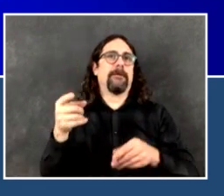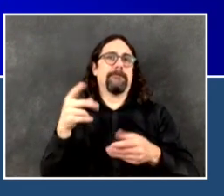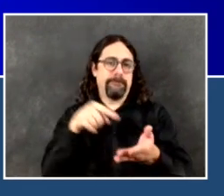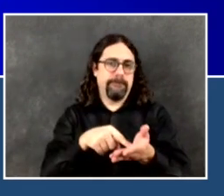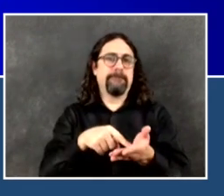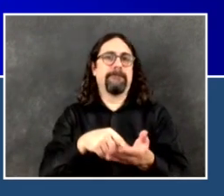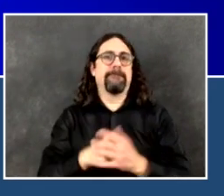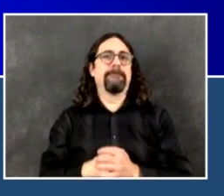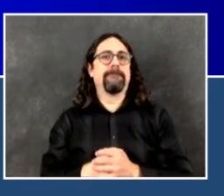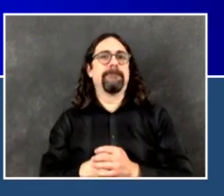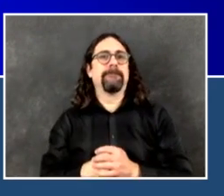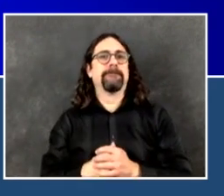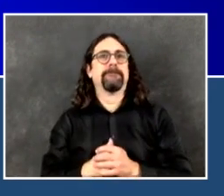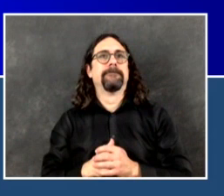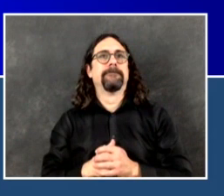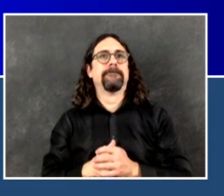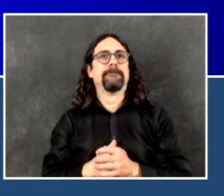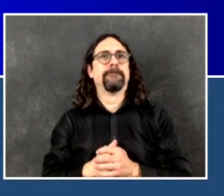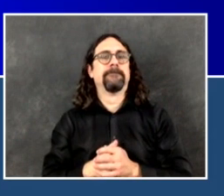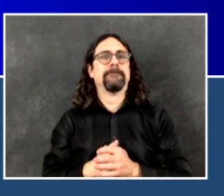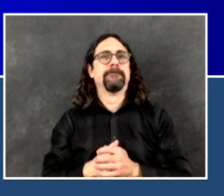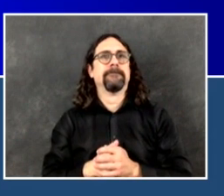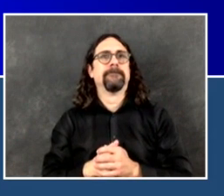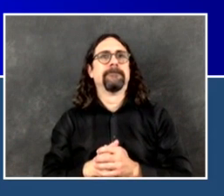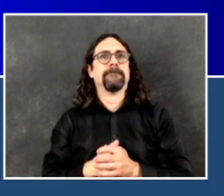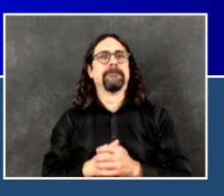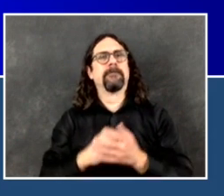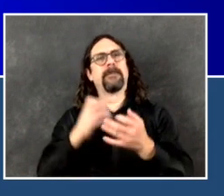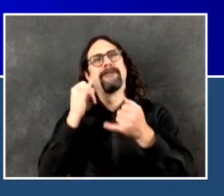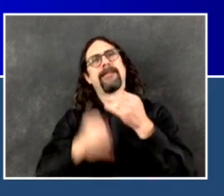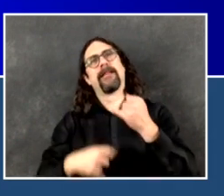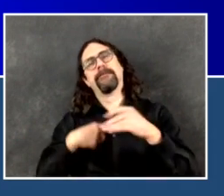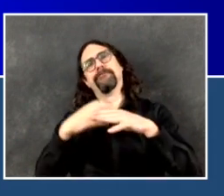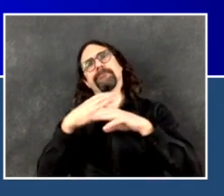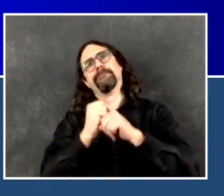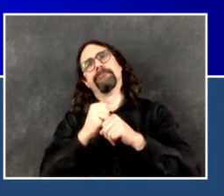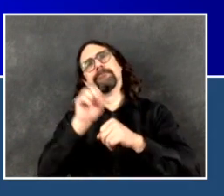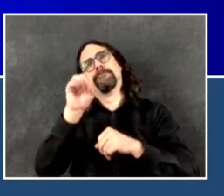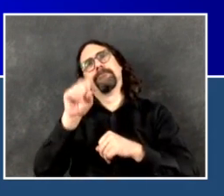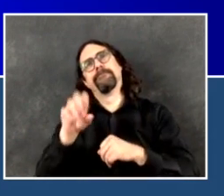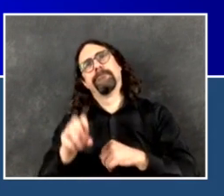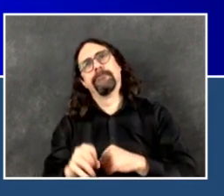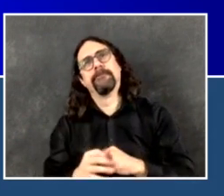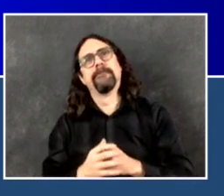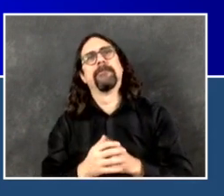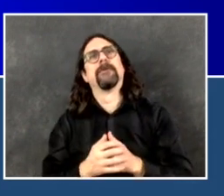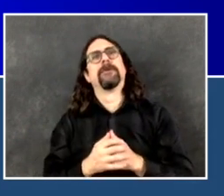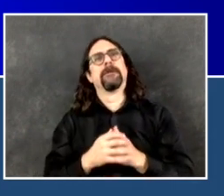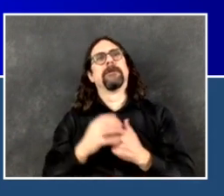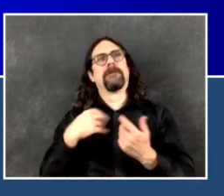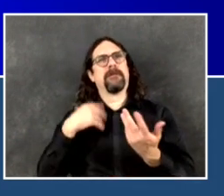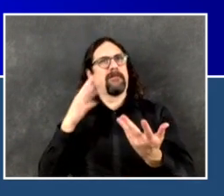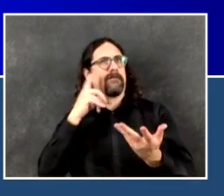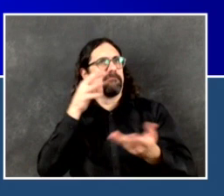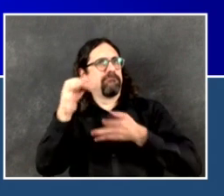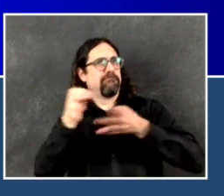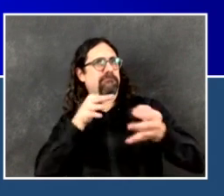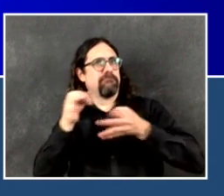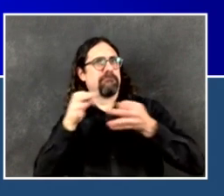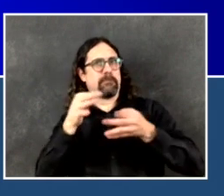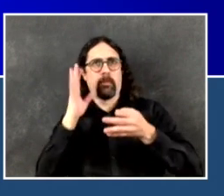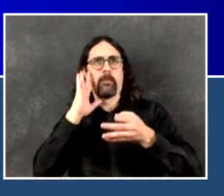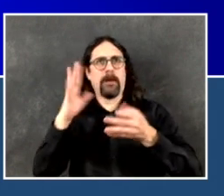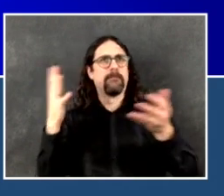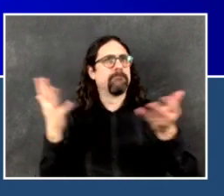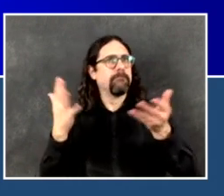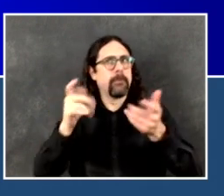mean, that long road ahead, dealing with things like the inequities in our healthcare system, dealing with the